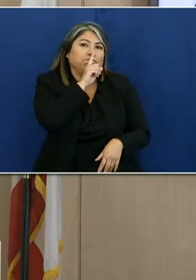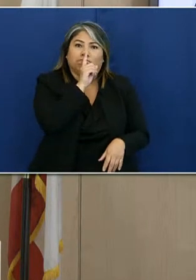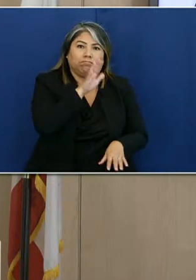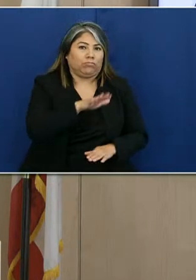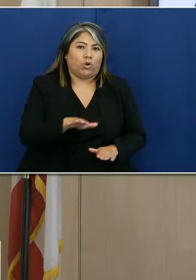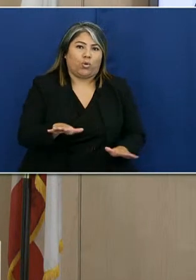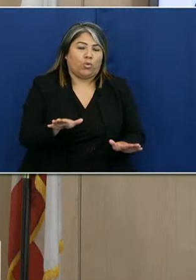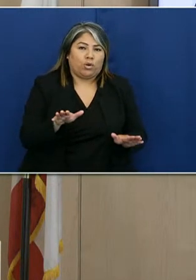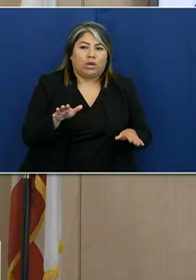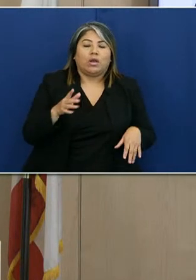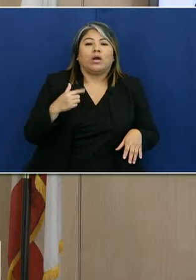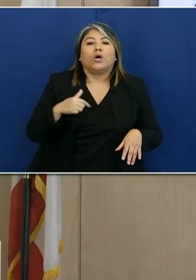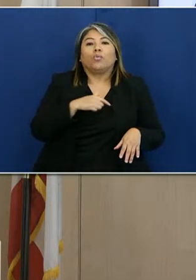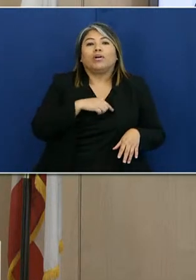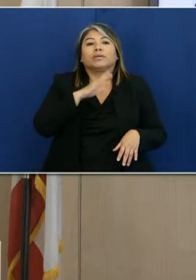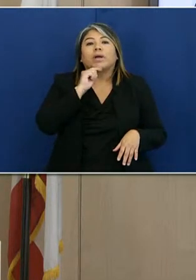just